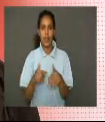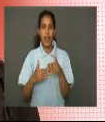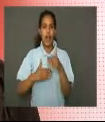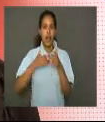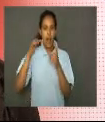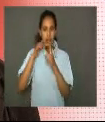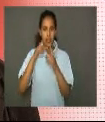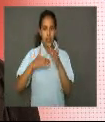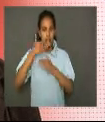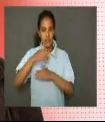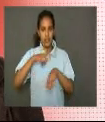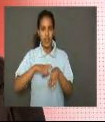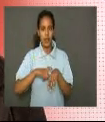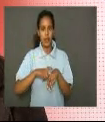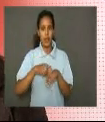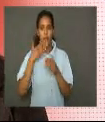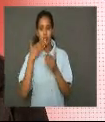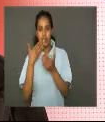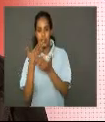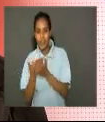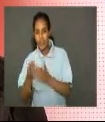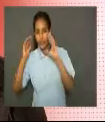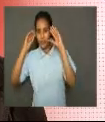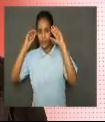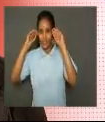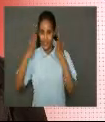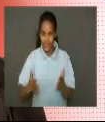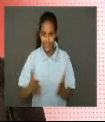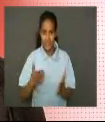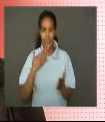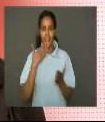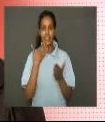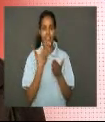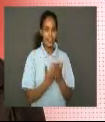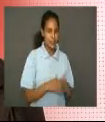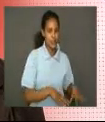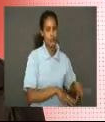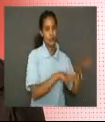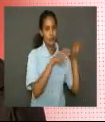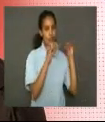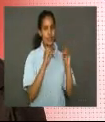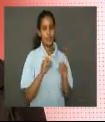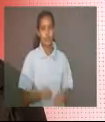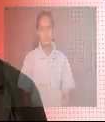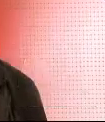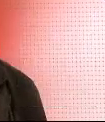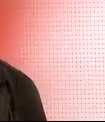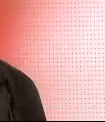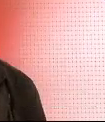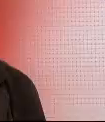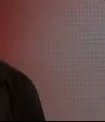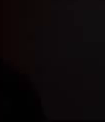Until next time, thank you, teacher. Thank you, students.